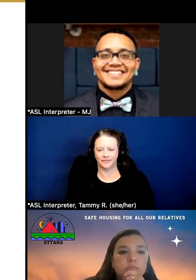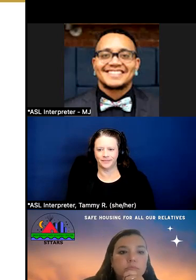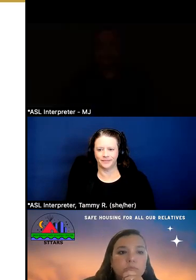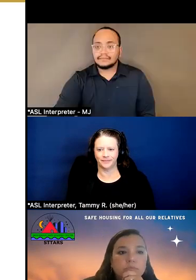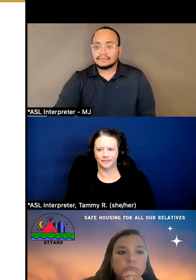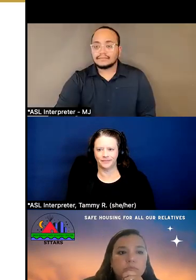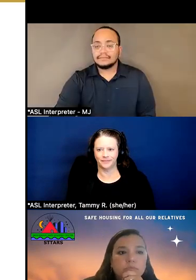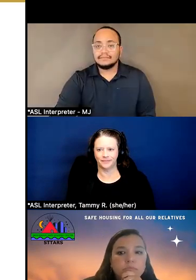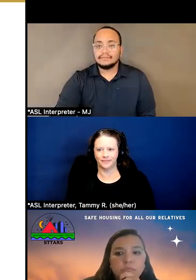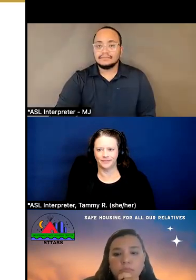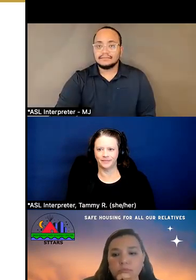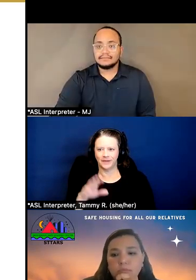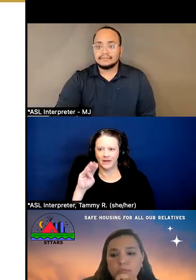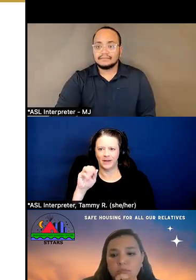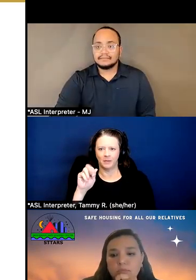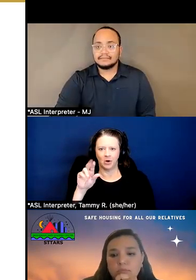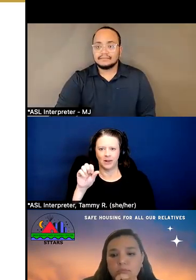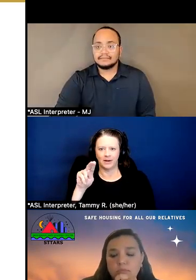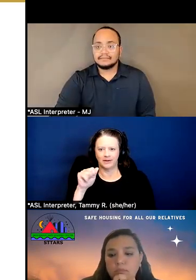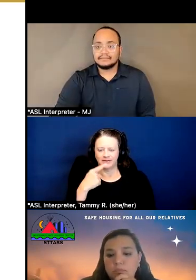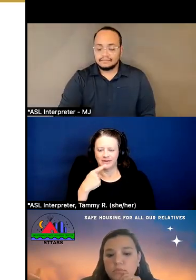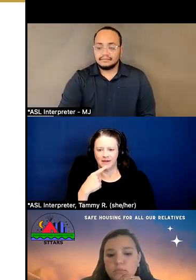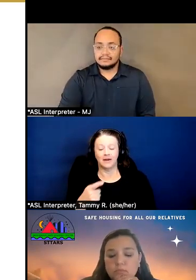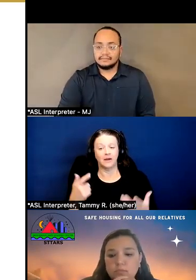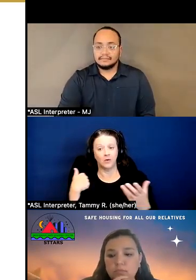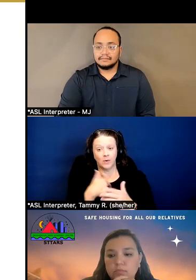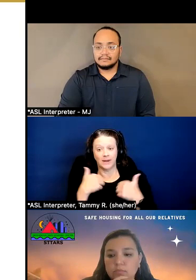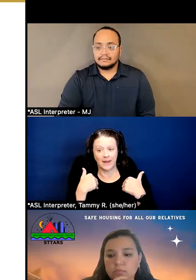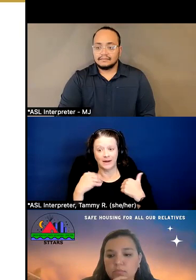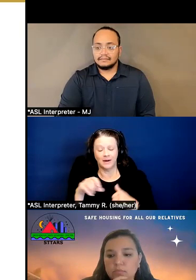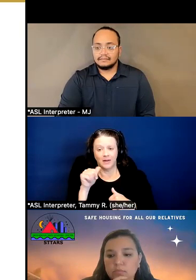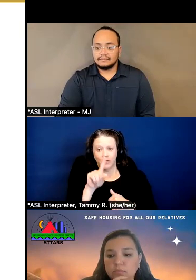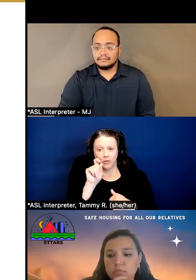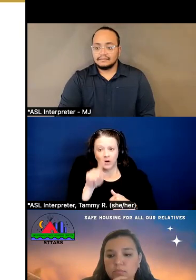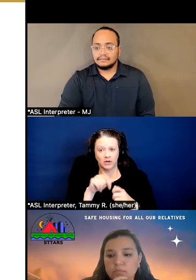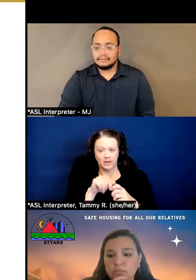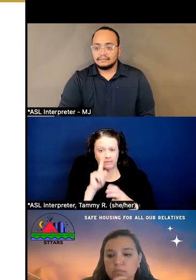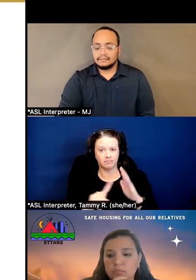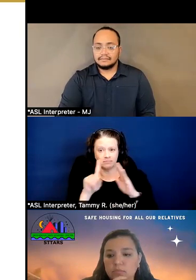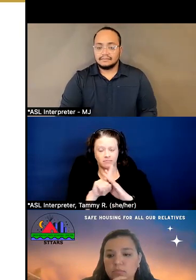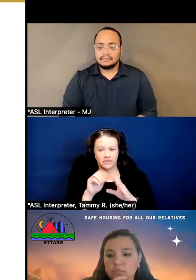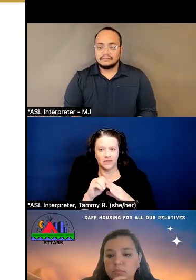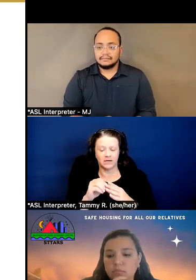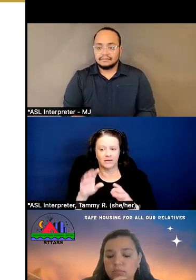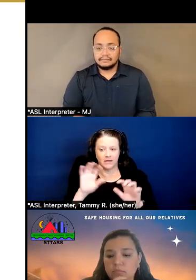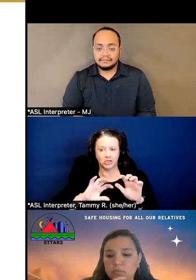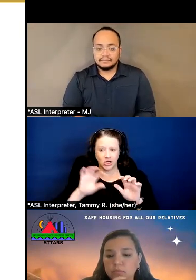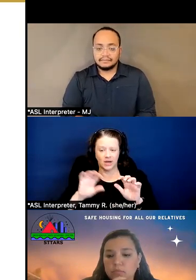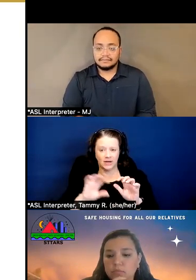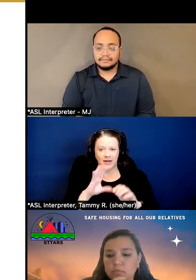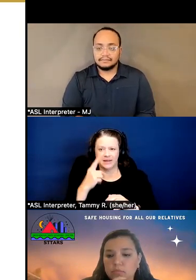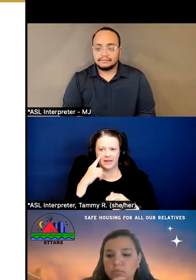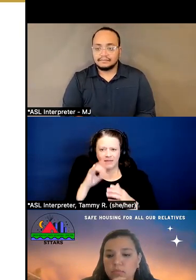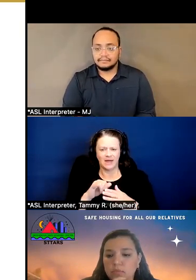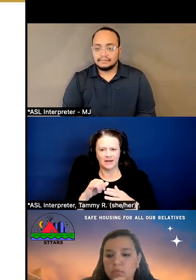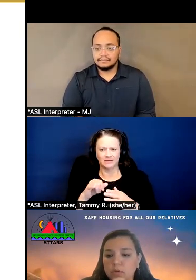you. Thank you. There was a question that came up in the chat space, and I think it's